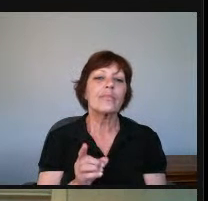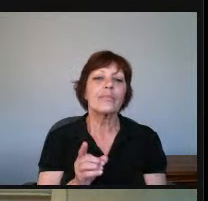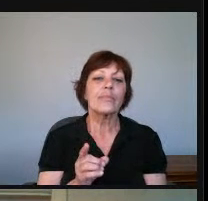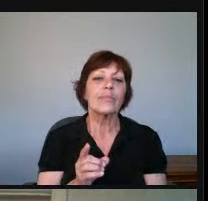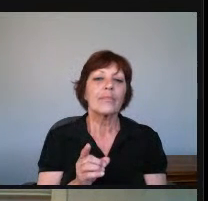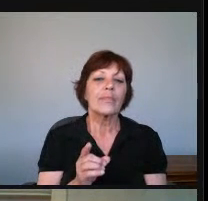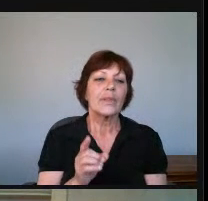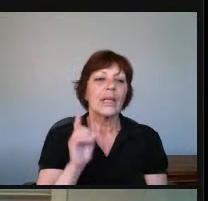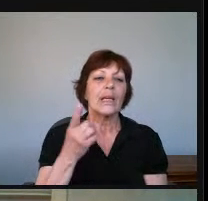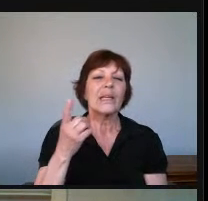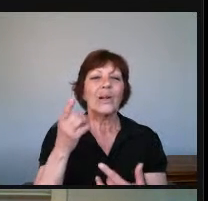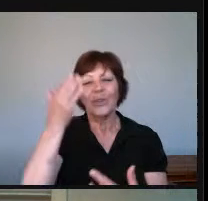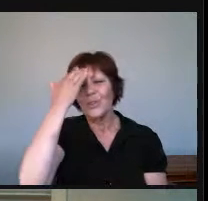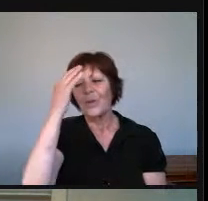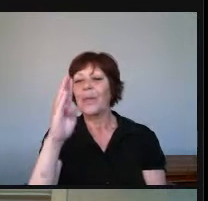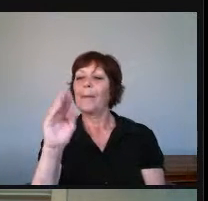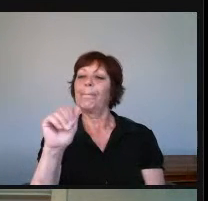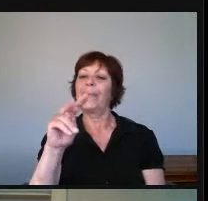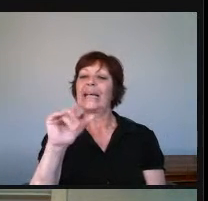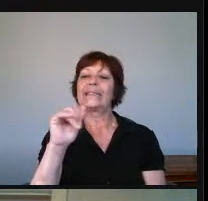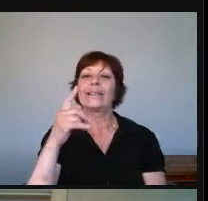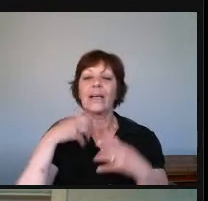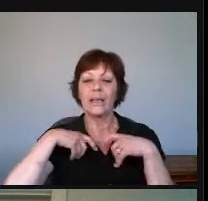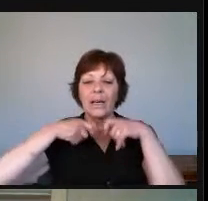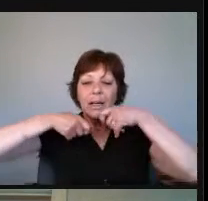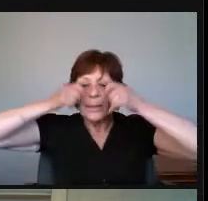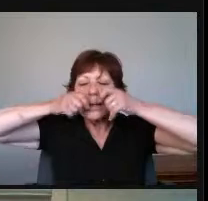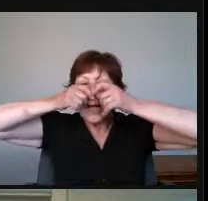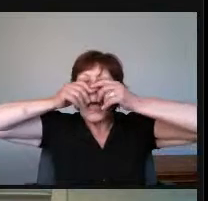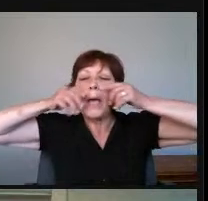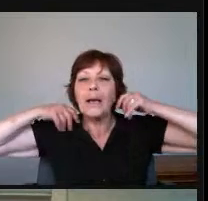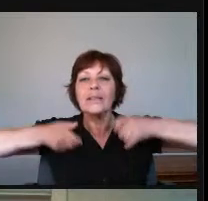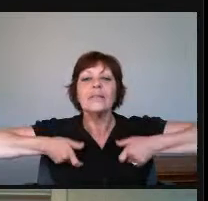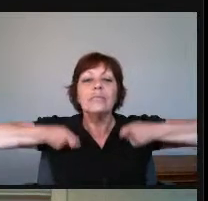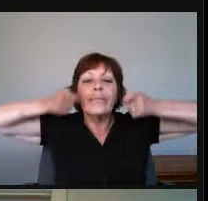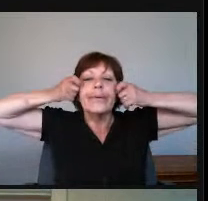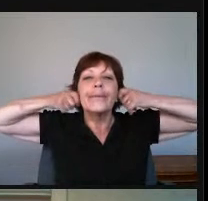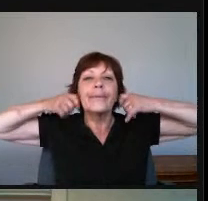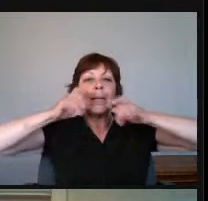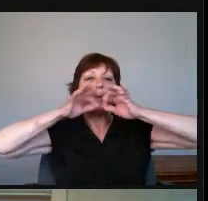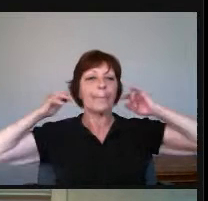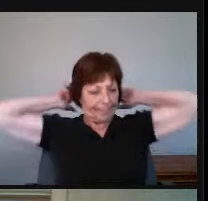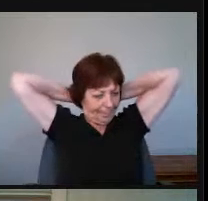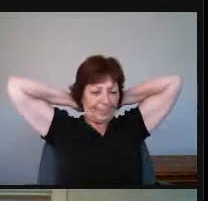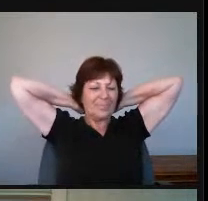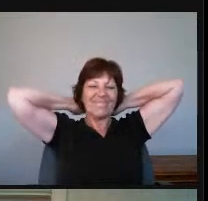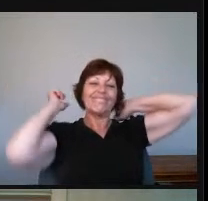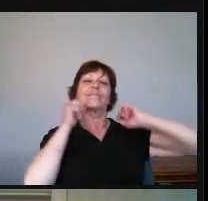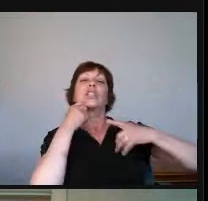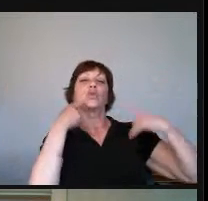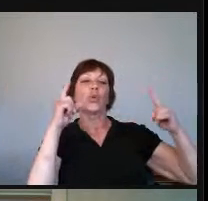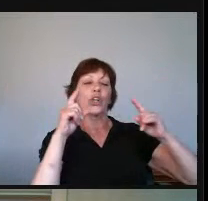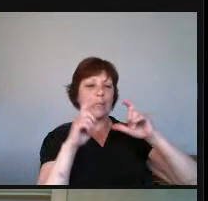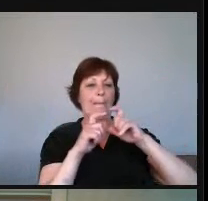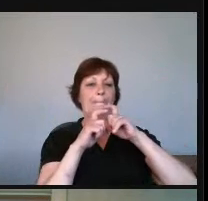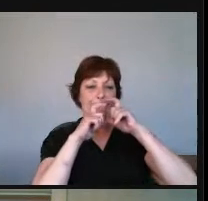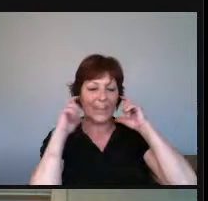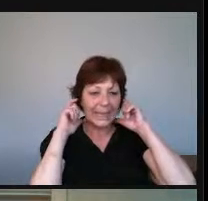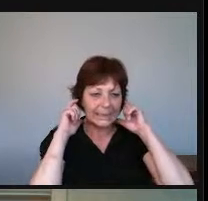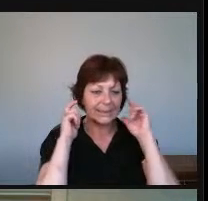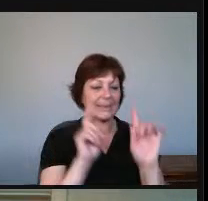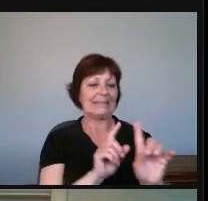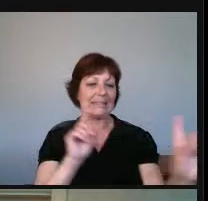the bandanas and gaiters and stuff don't work, just as a quick aside on that. But 6 feet is where it's at in terms of social